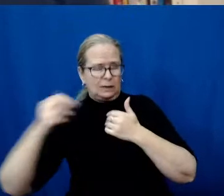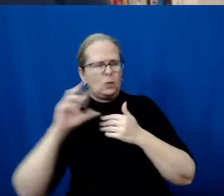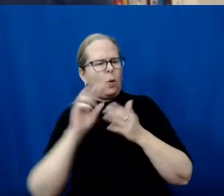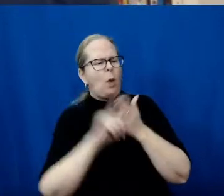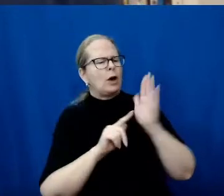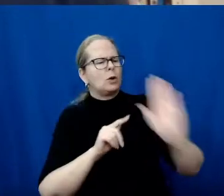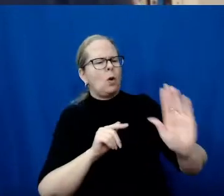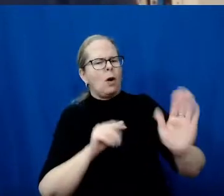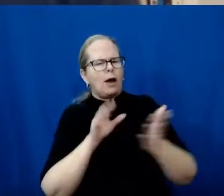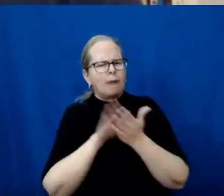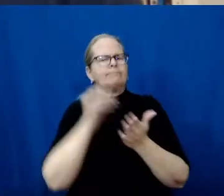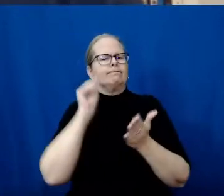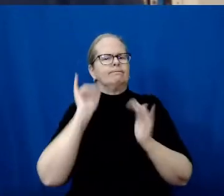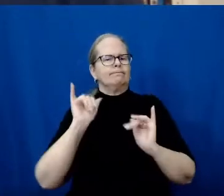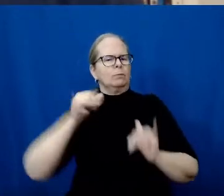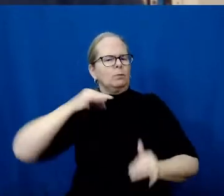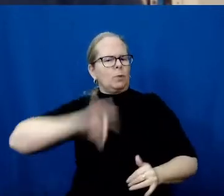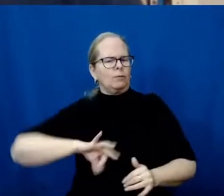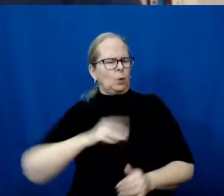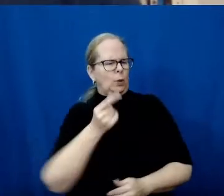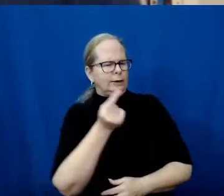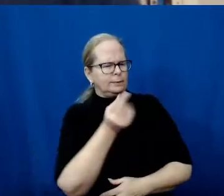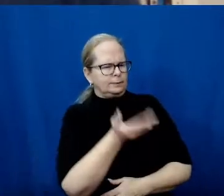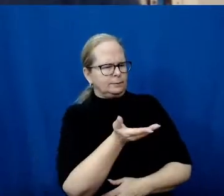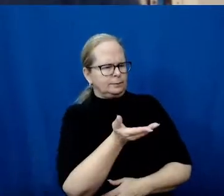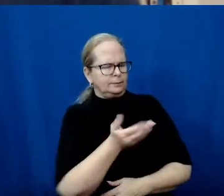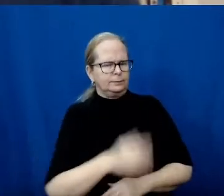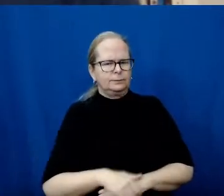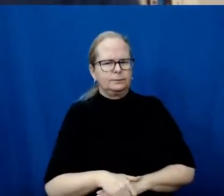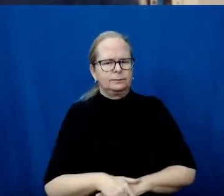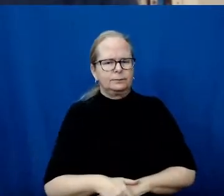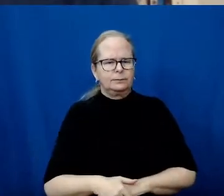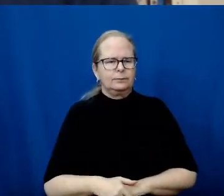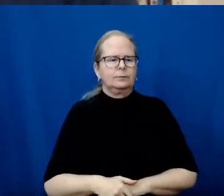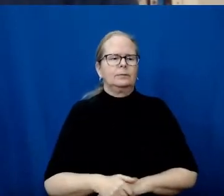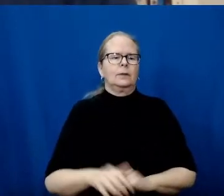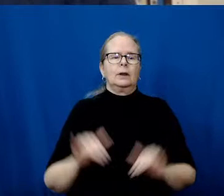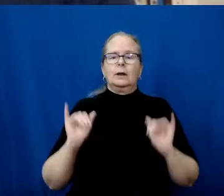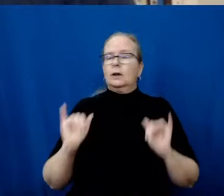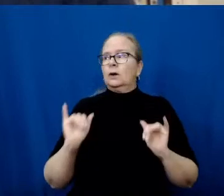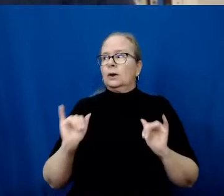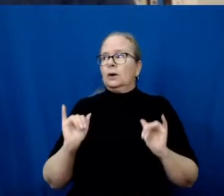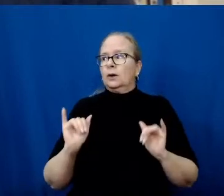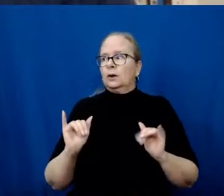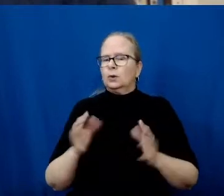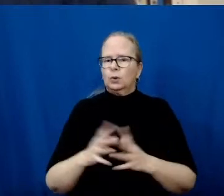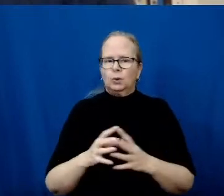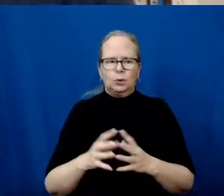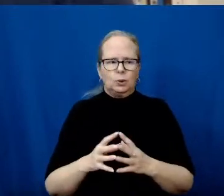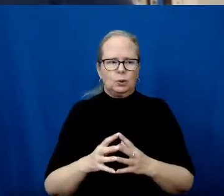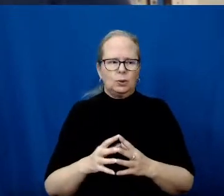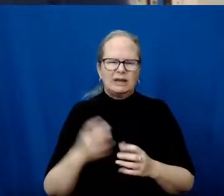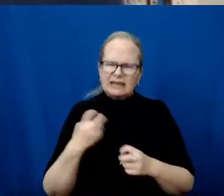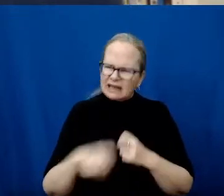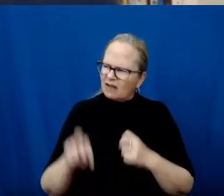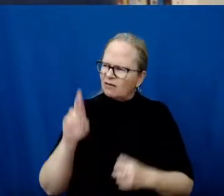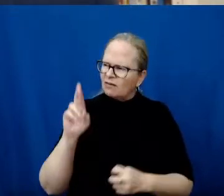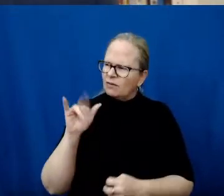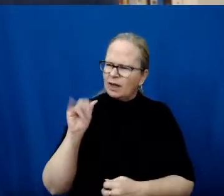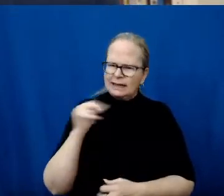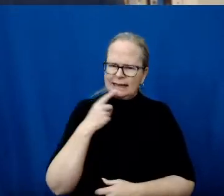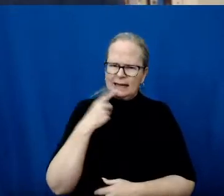Oh, that's a tough one. First of all, I'd say preparation. Be prepared for this